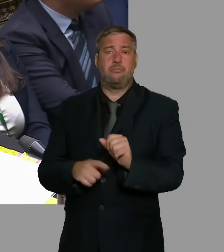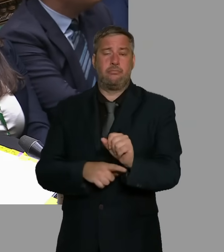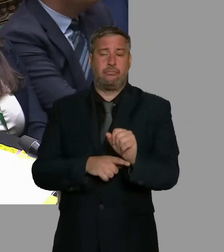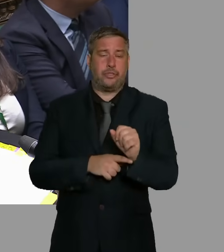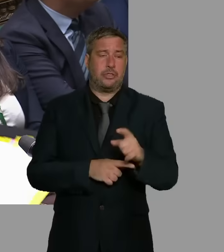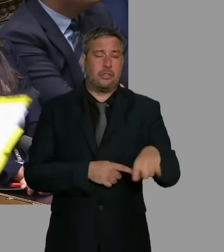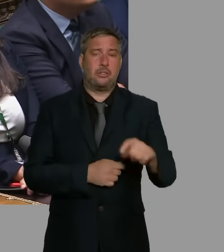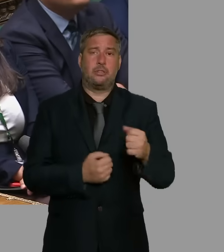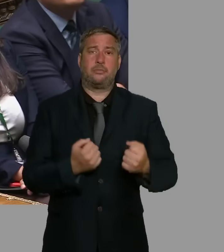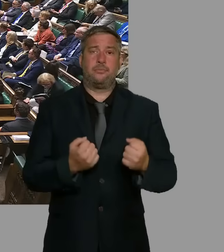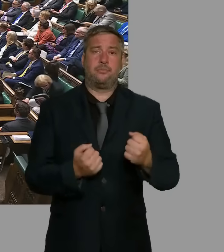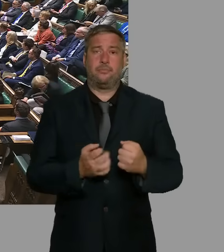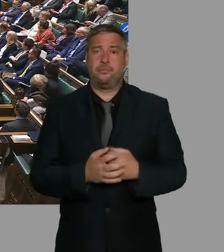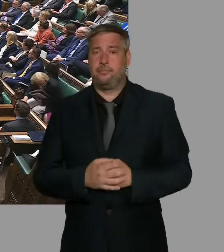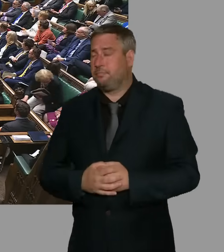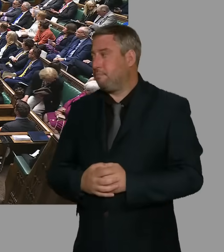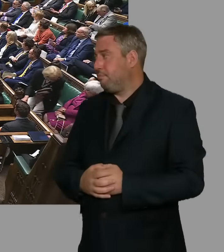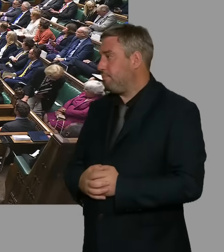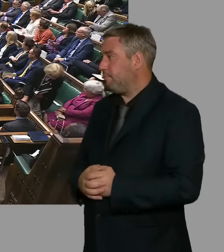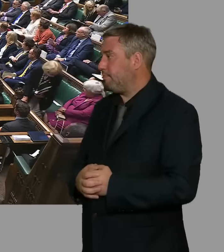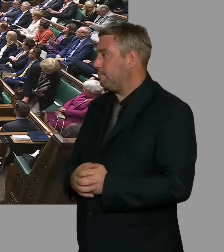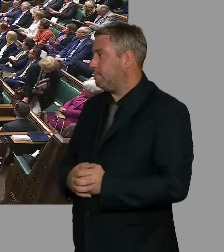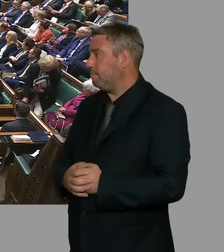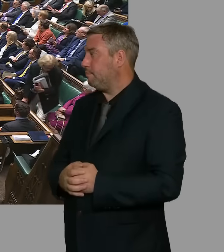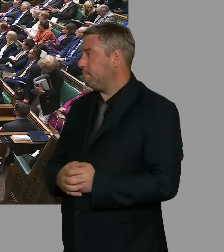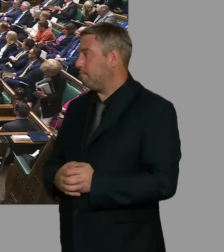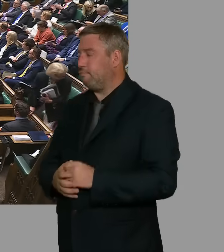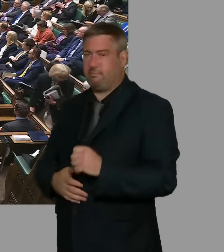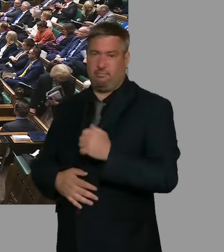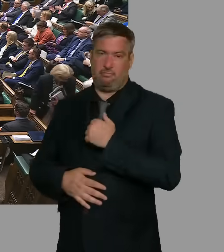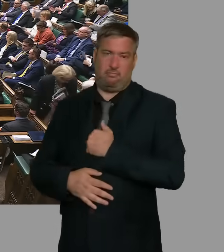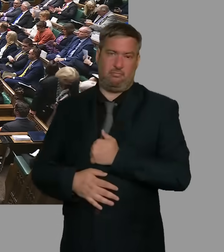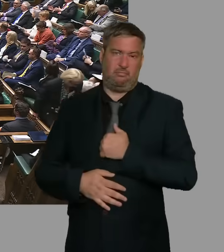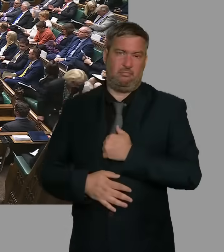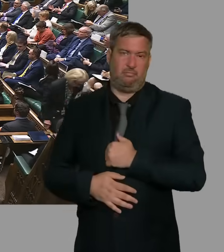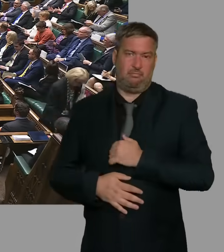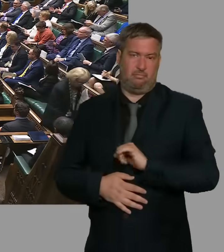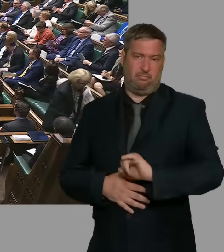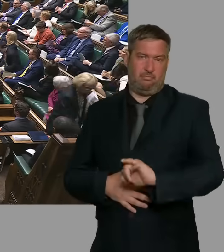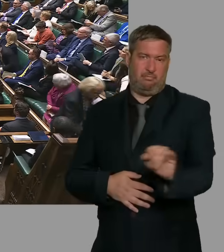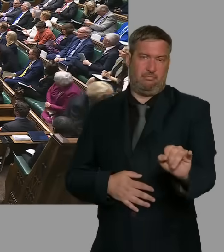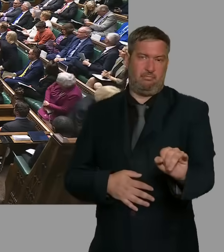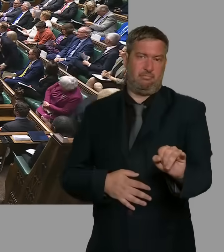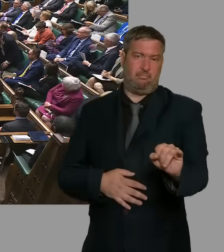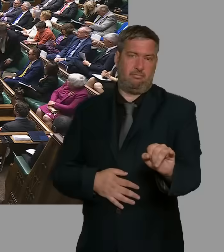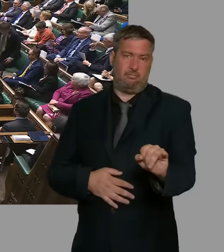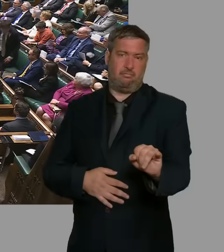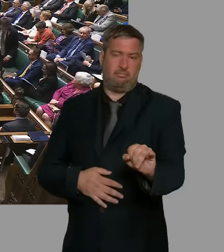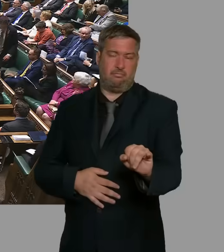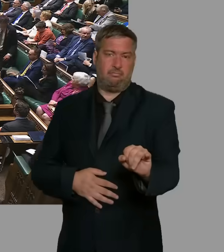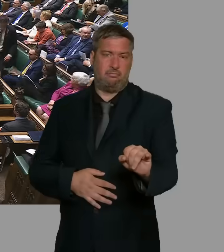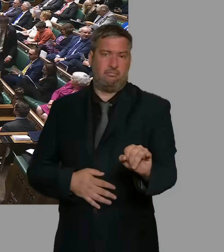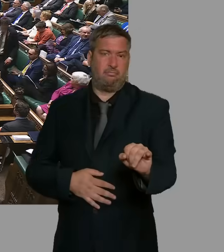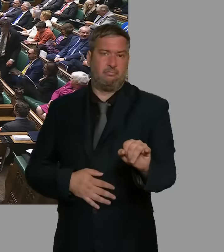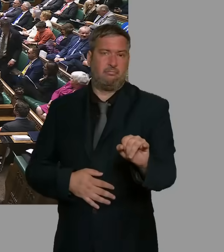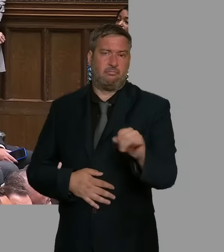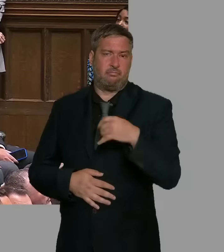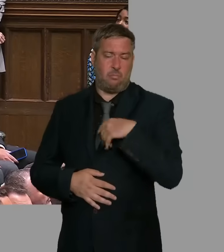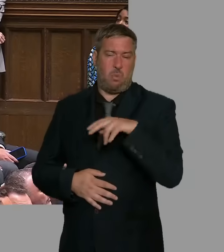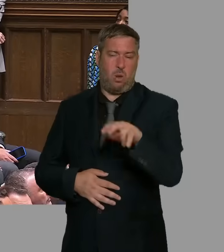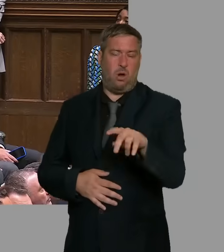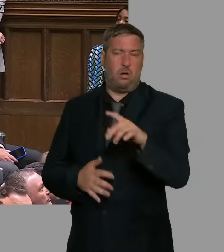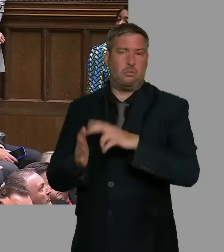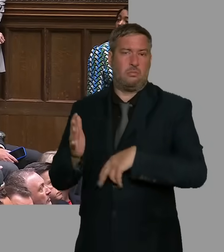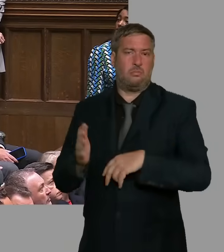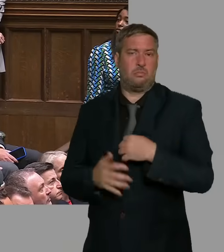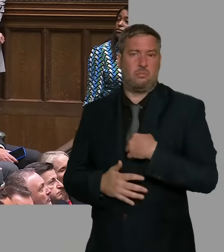course, look at his bill. Dr Rupert. Thank you, Mr. Speaker. I'm sure the Prime Minister recalls visiting the